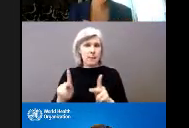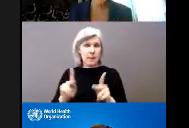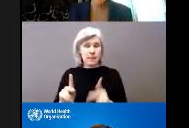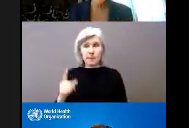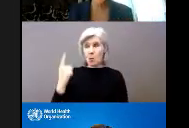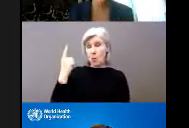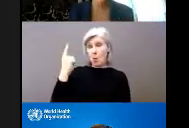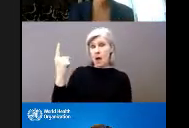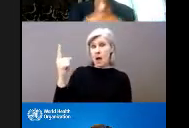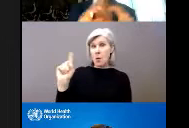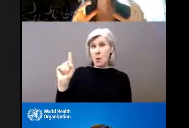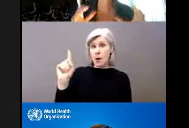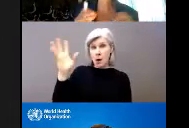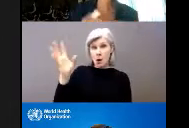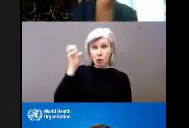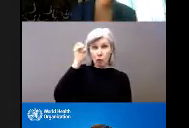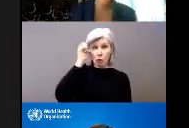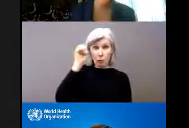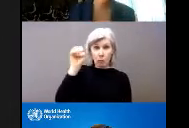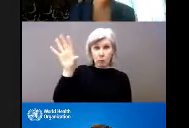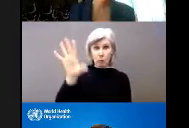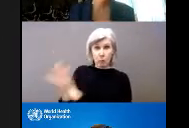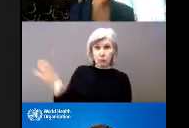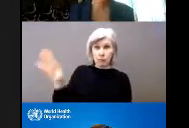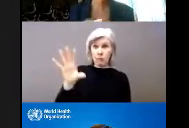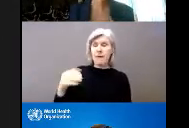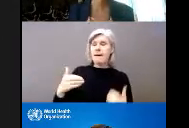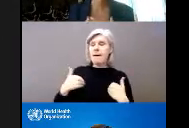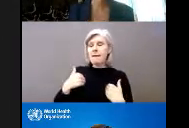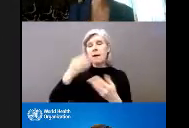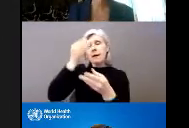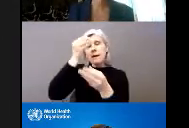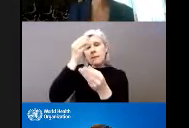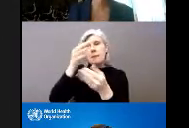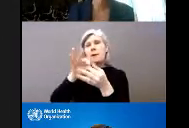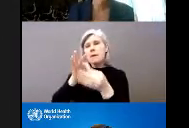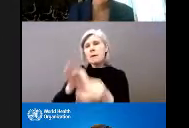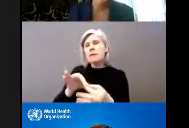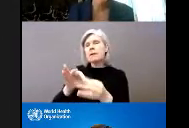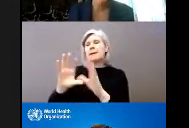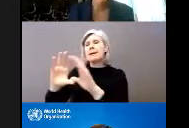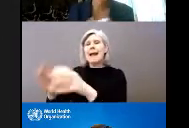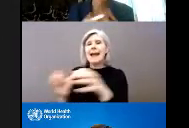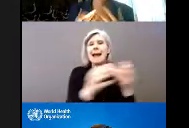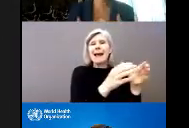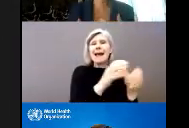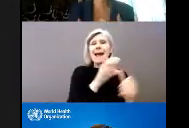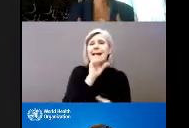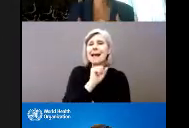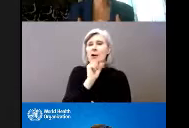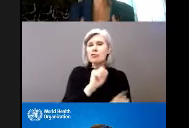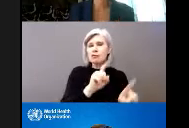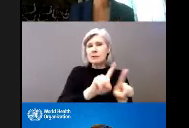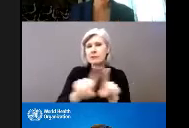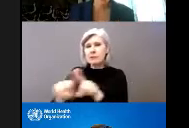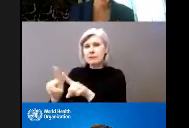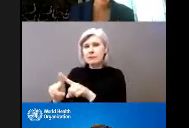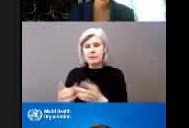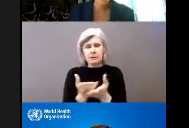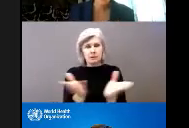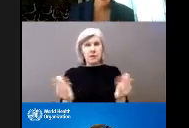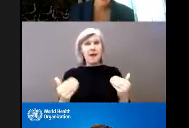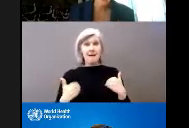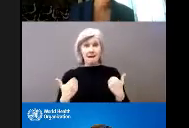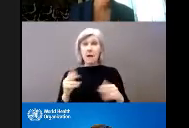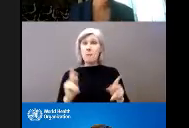region for which we have data on all age groups, younger people report experiencing discrimination